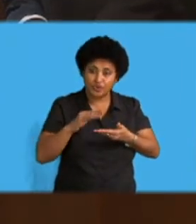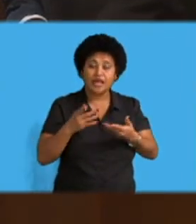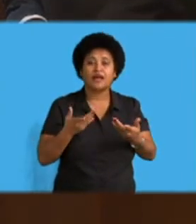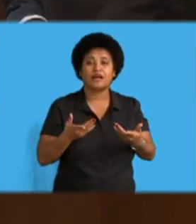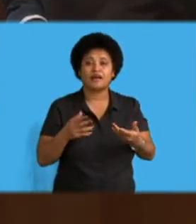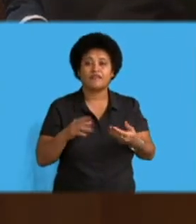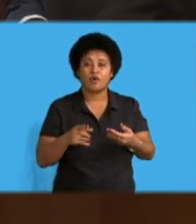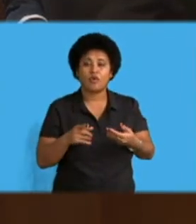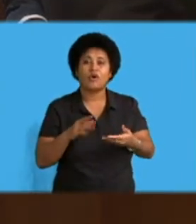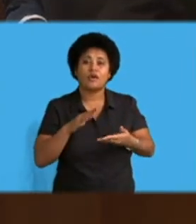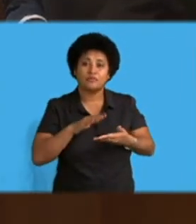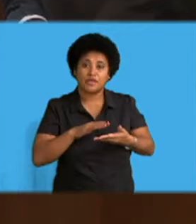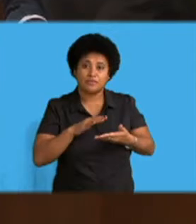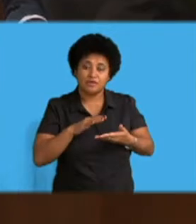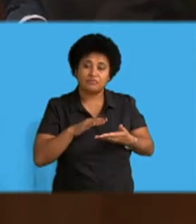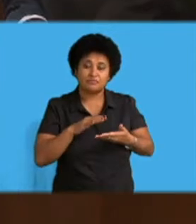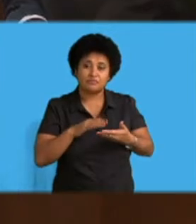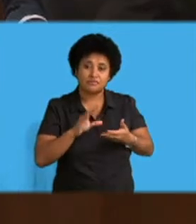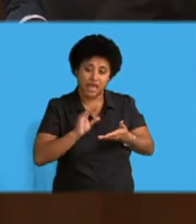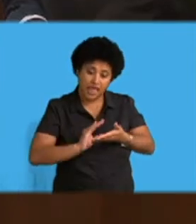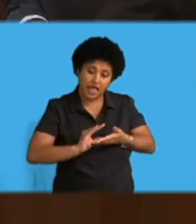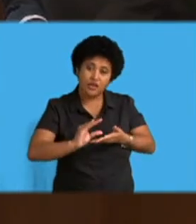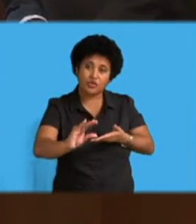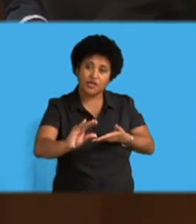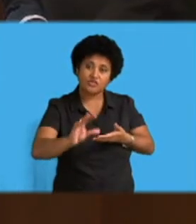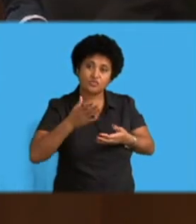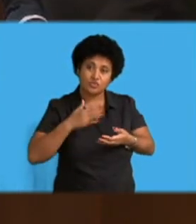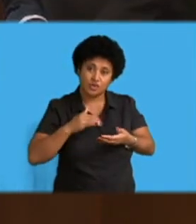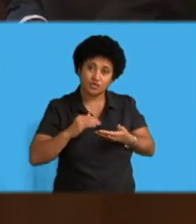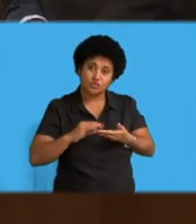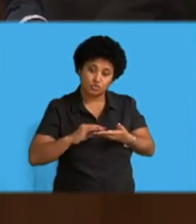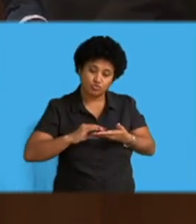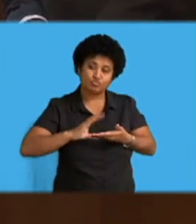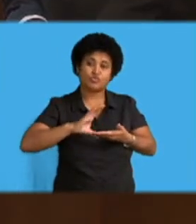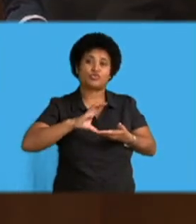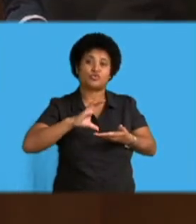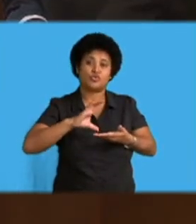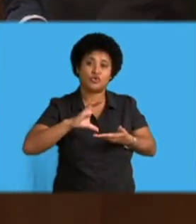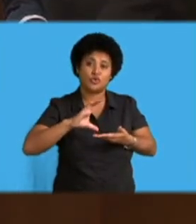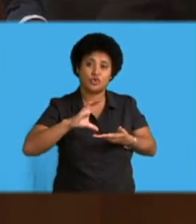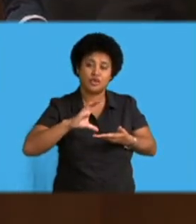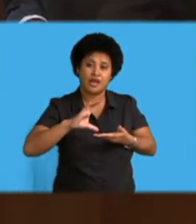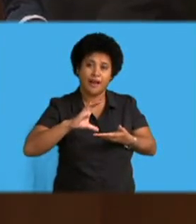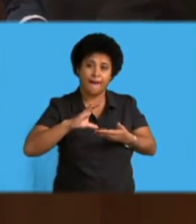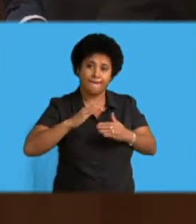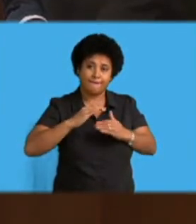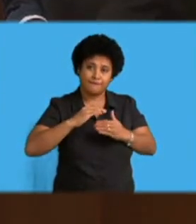was also made to ADB to further increase minimum allocations.